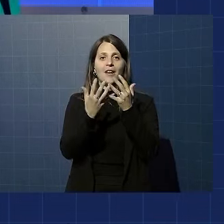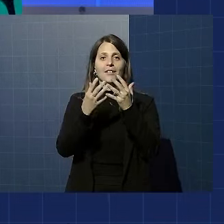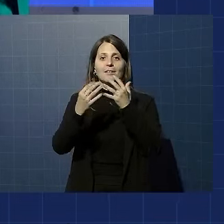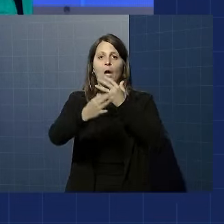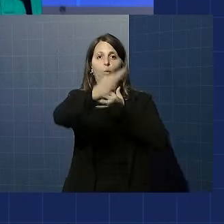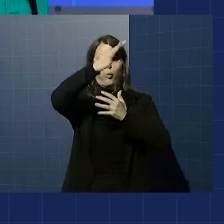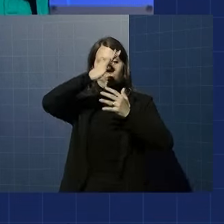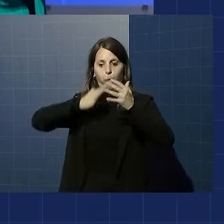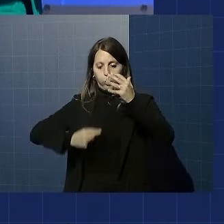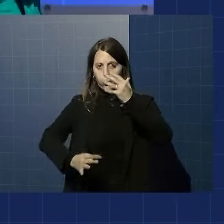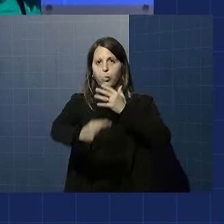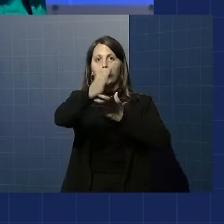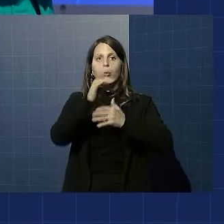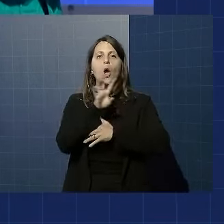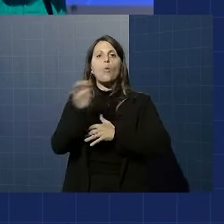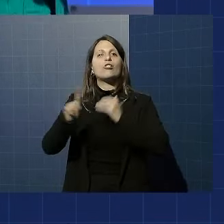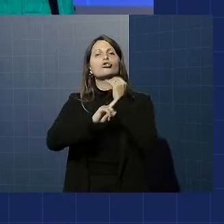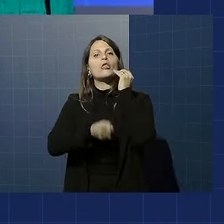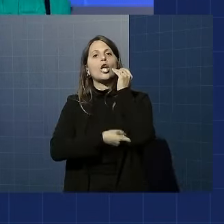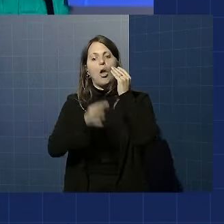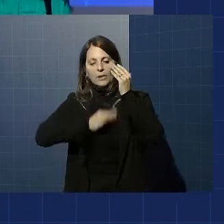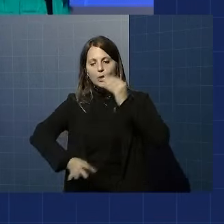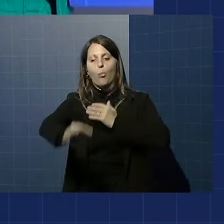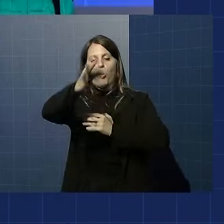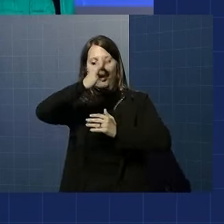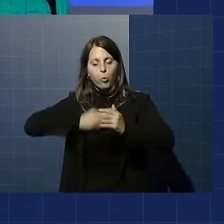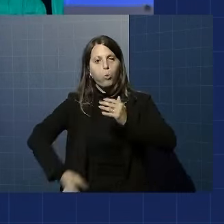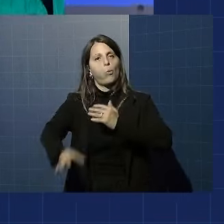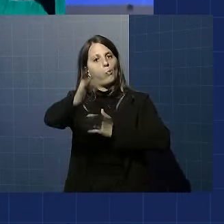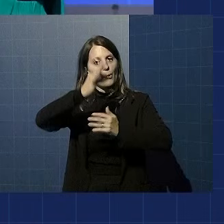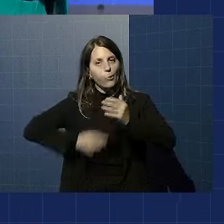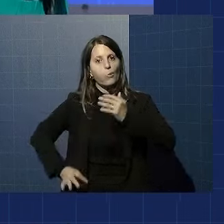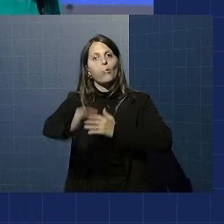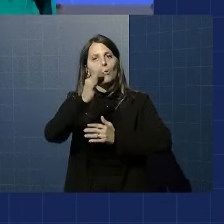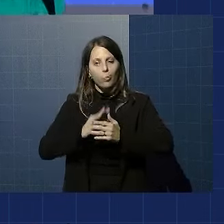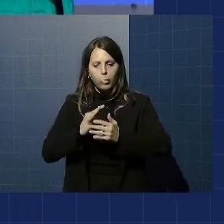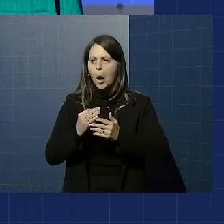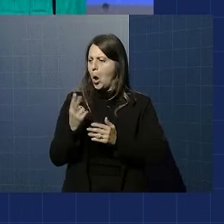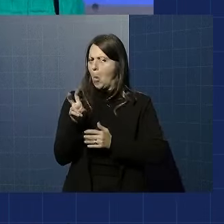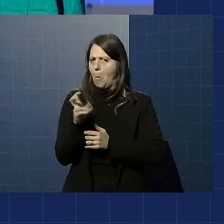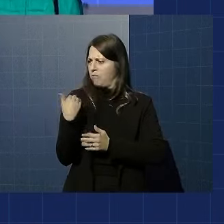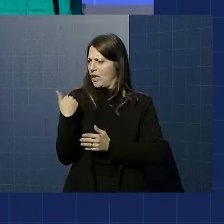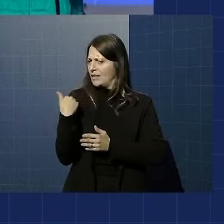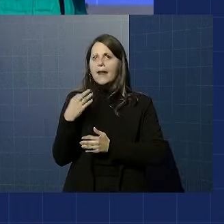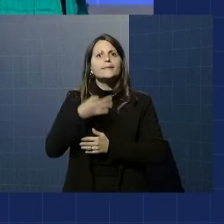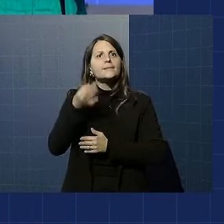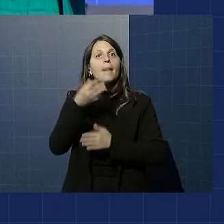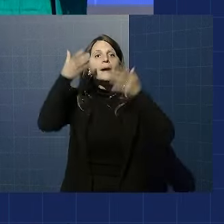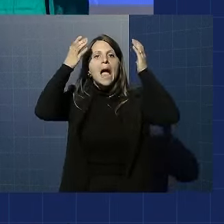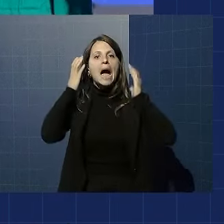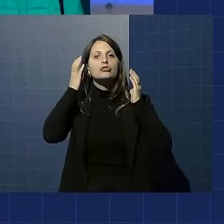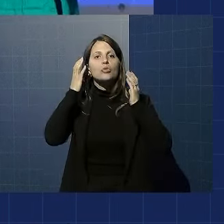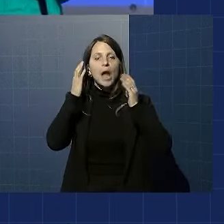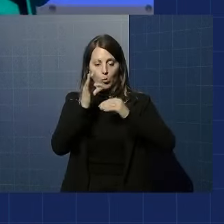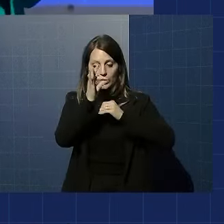there have always been astronauts there. So if you come to think about it, for the last 20 years, Earth has never been complete